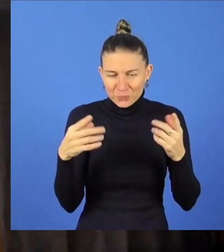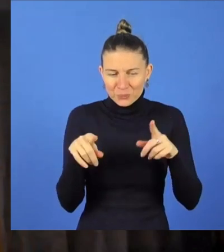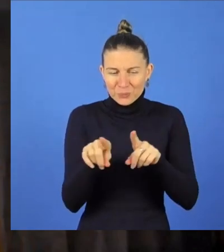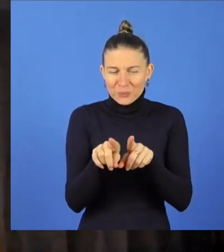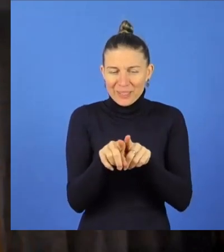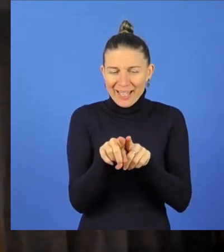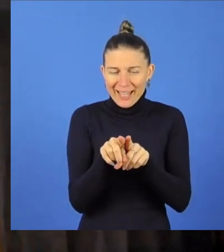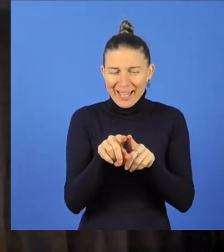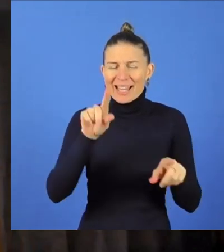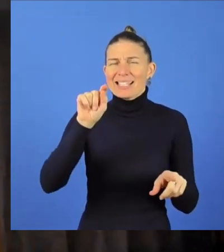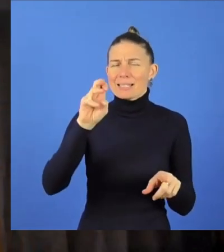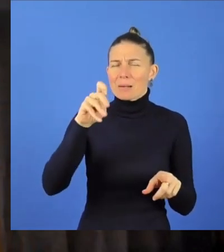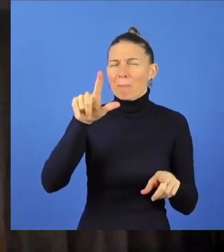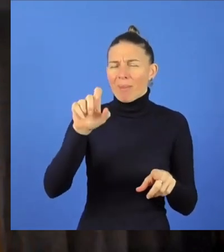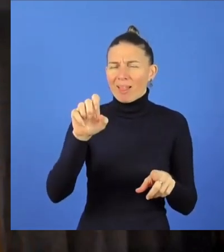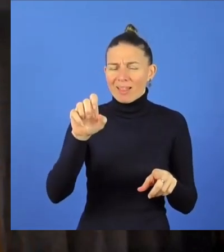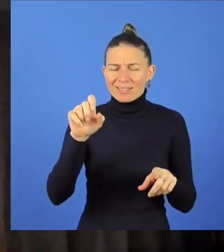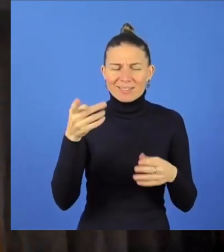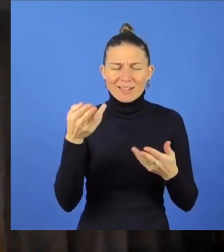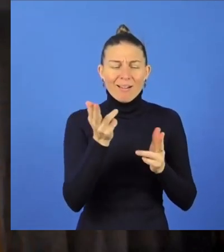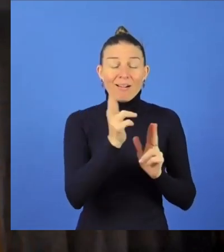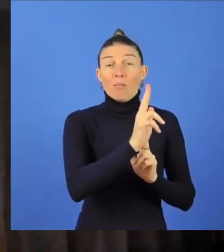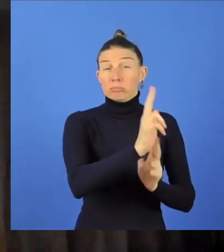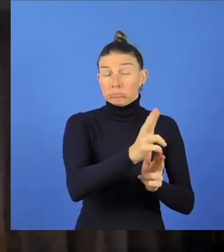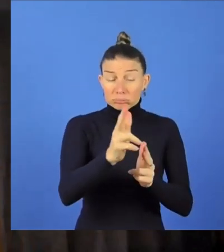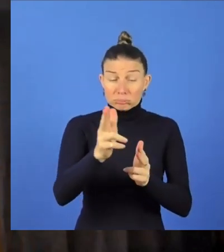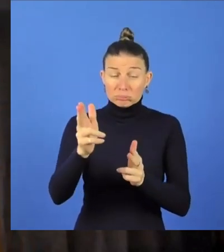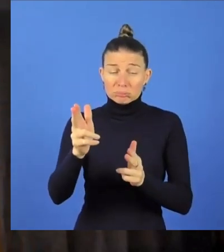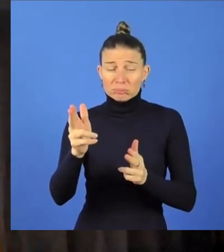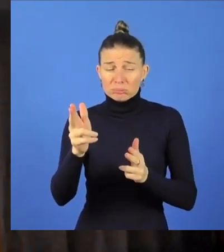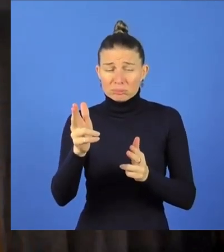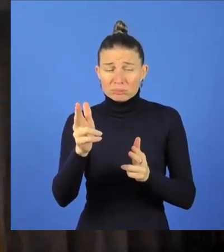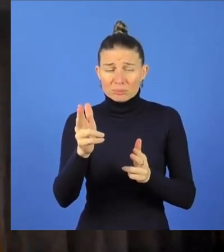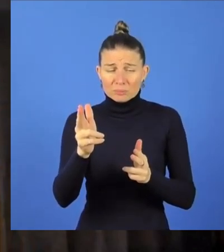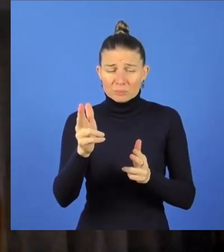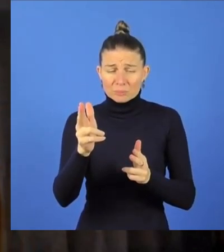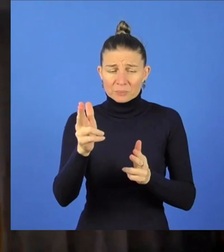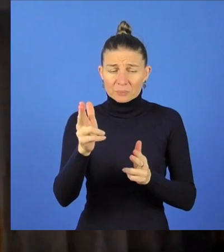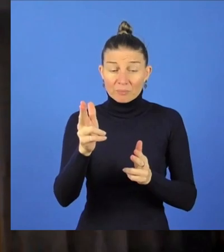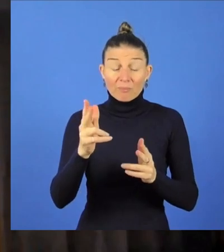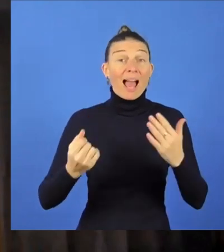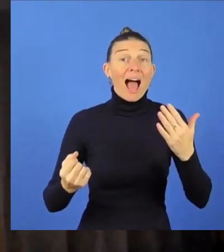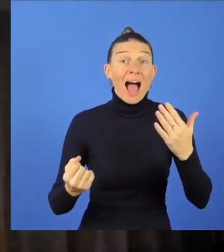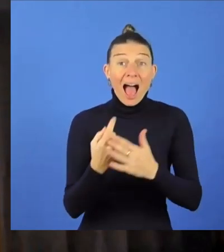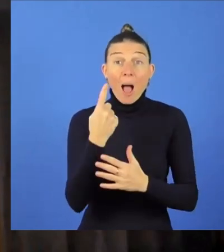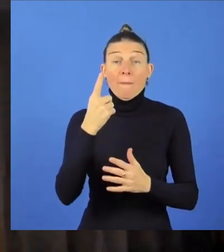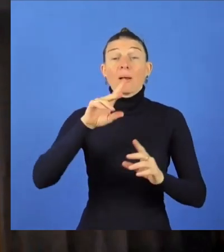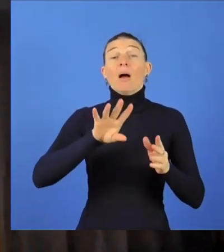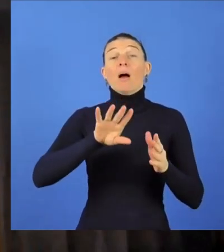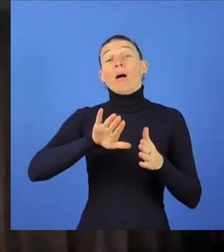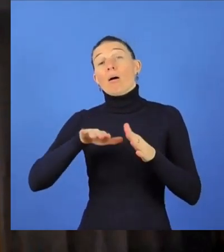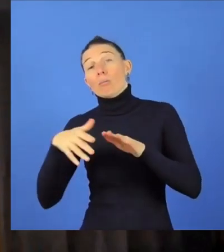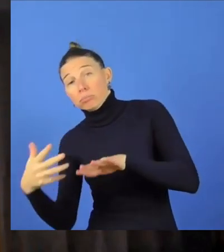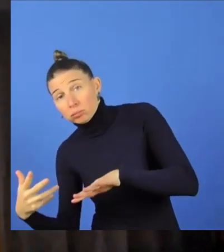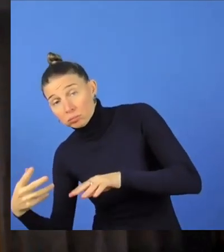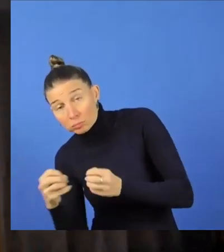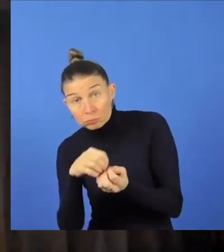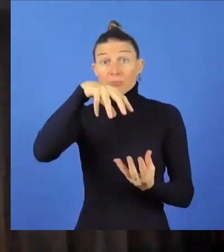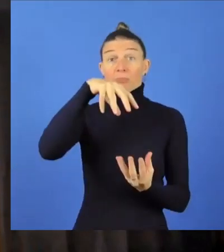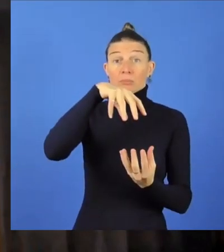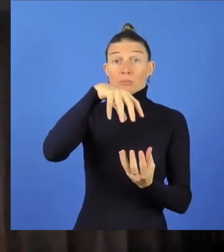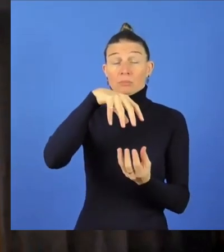you basically, if you die, you respawn immediately. So you come back to life, but not anywhere on the map.